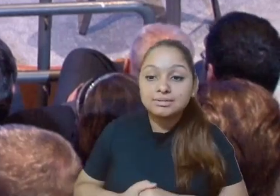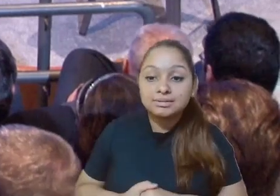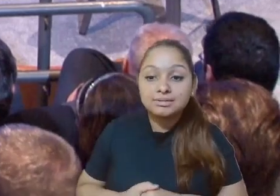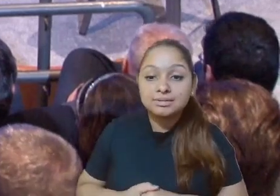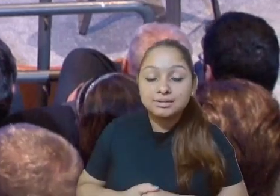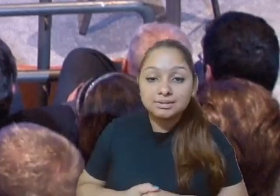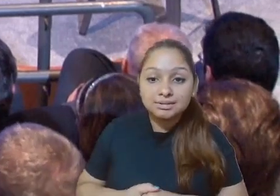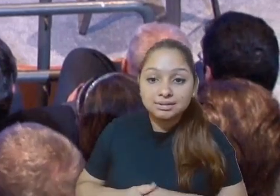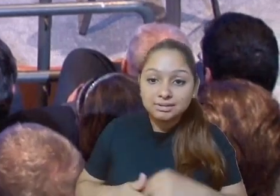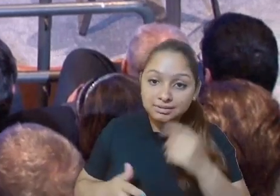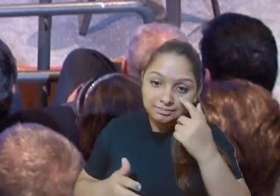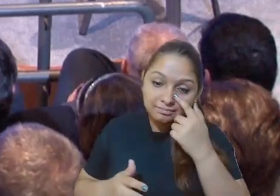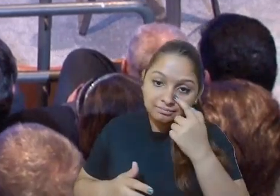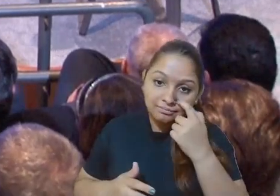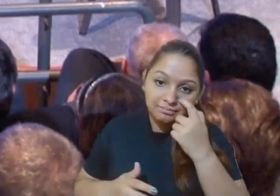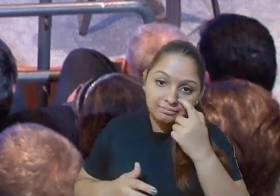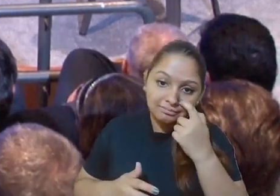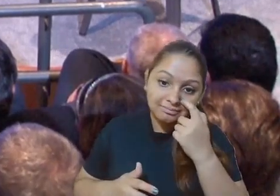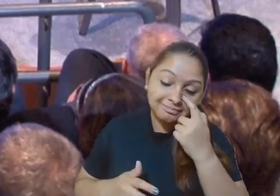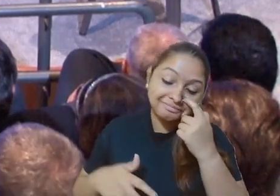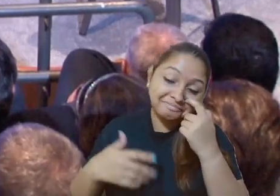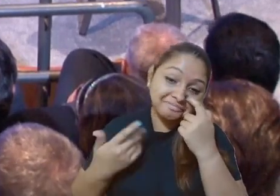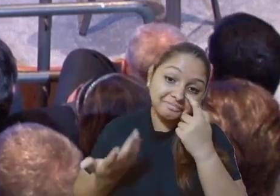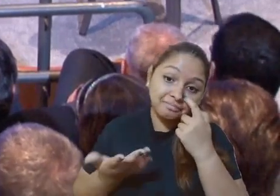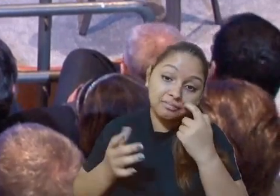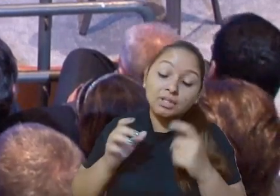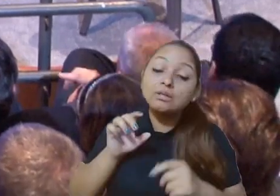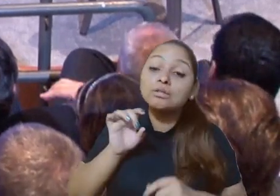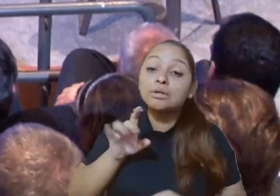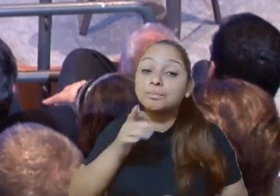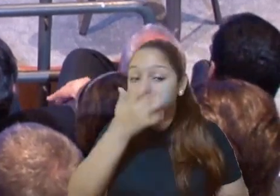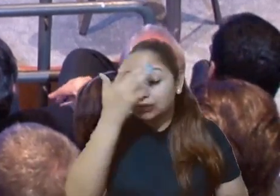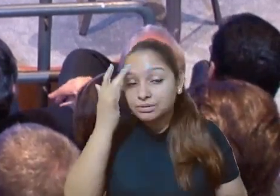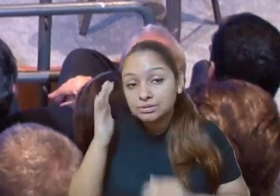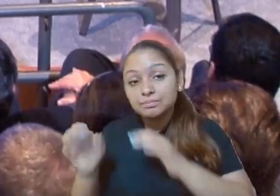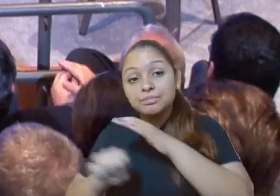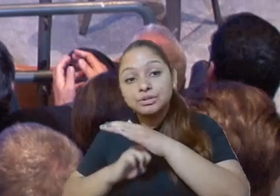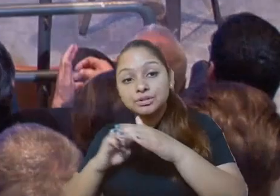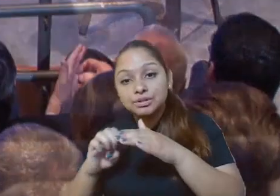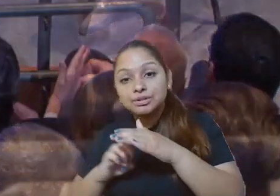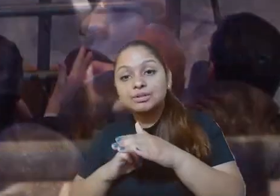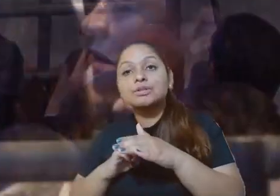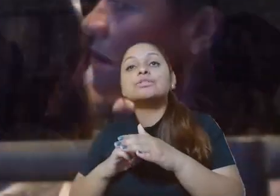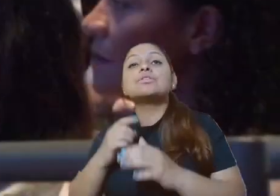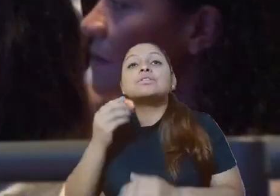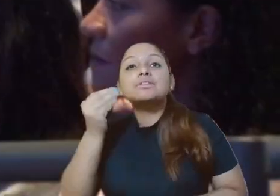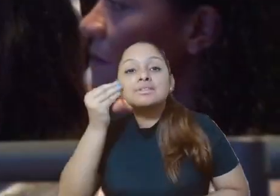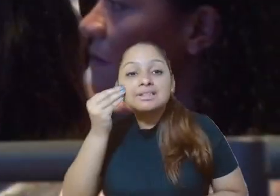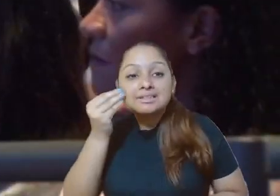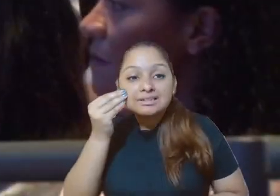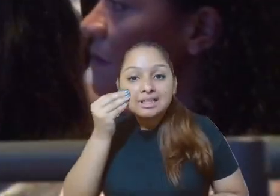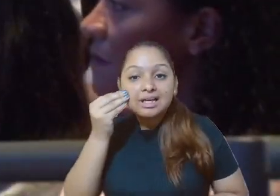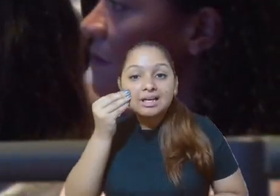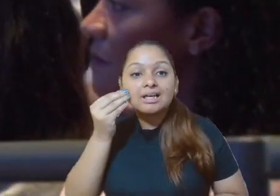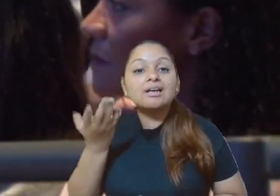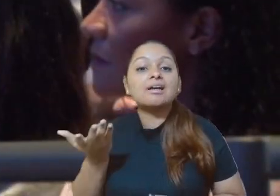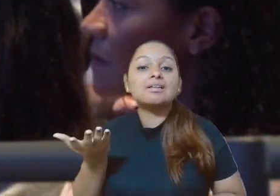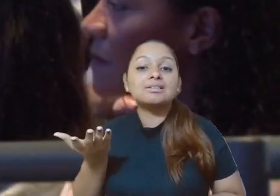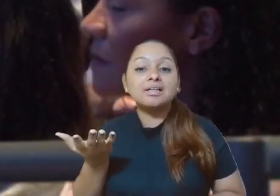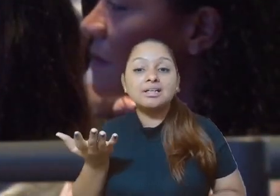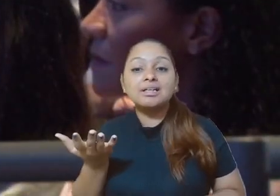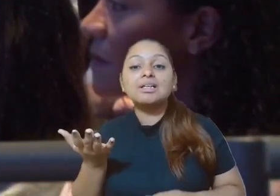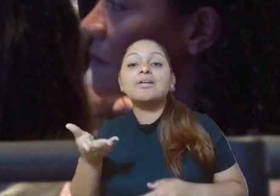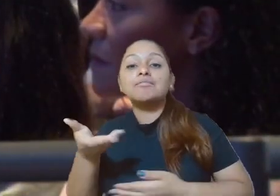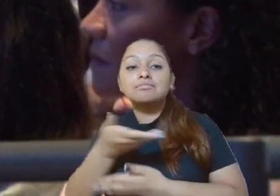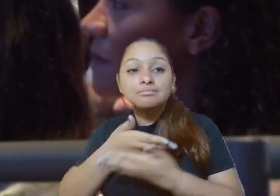I think that just doing that, it helps because the entrepreneur can be able to test the product, be in a